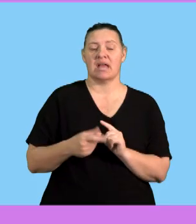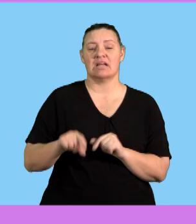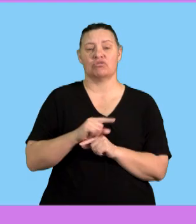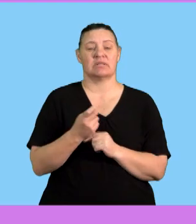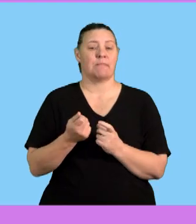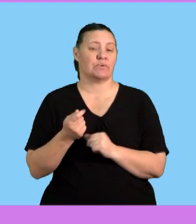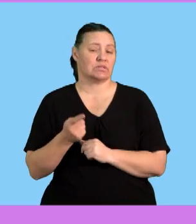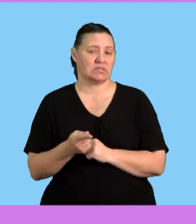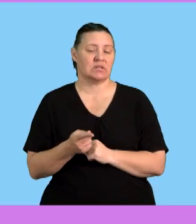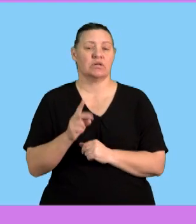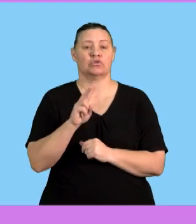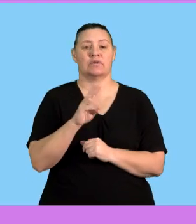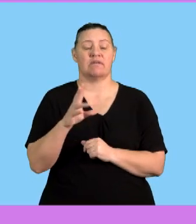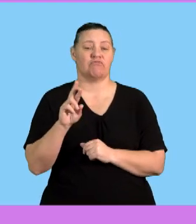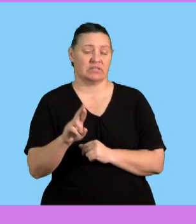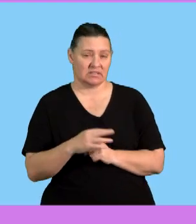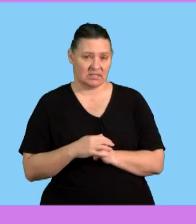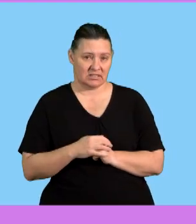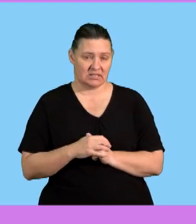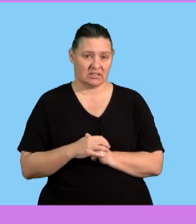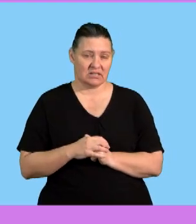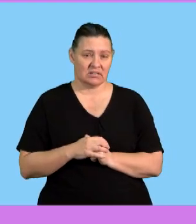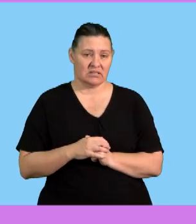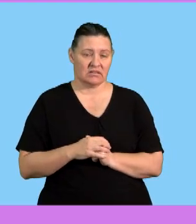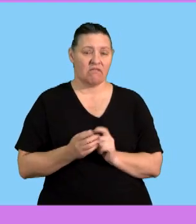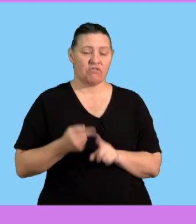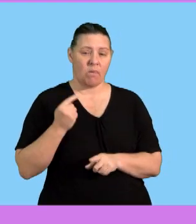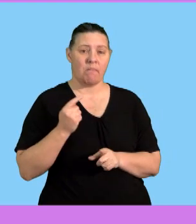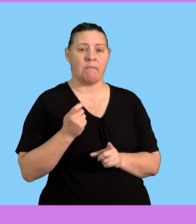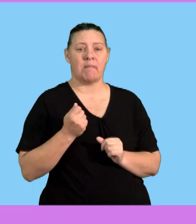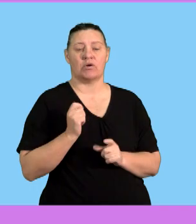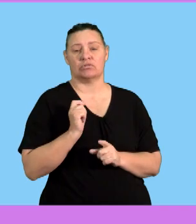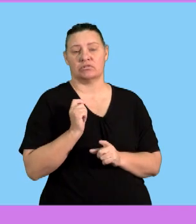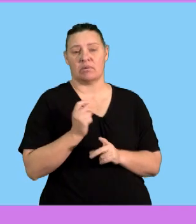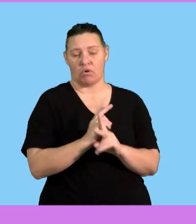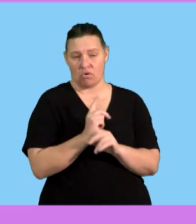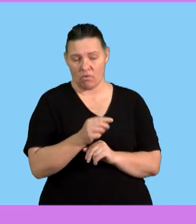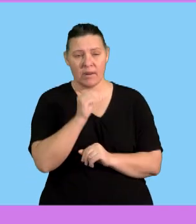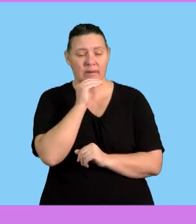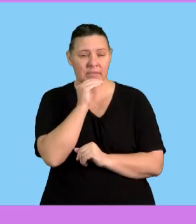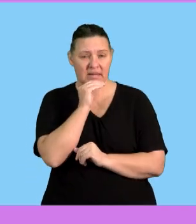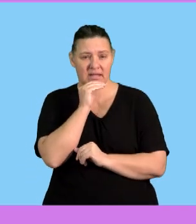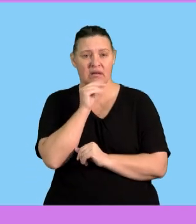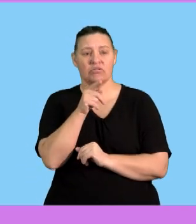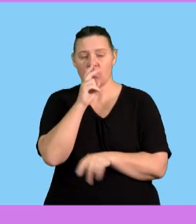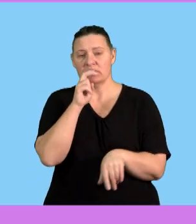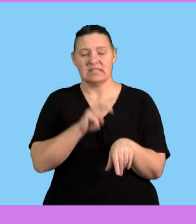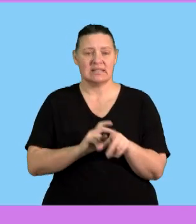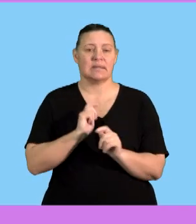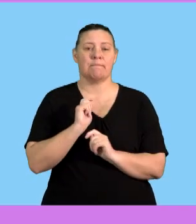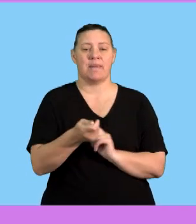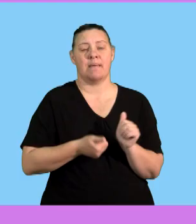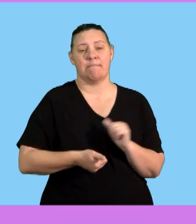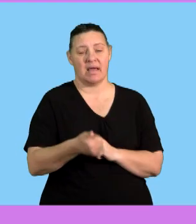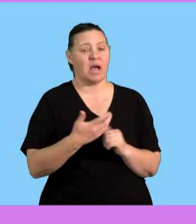an interest amount of 25 Rand of the borrowed amount, this means that you will need to